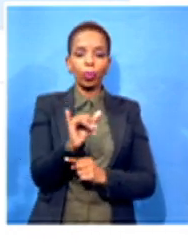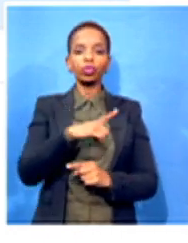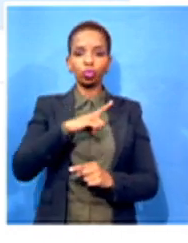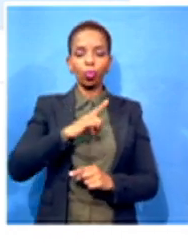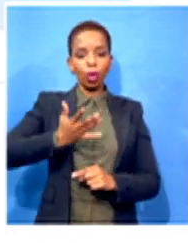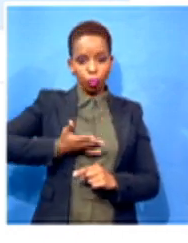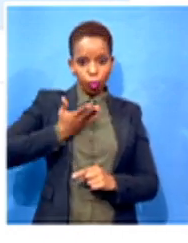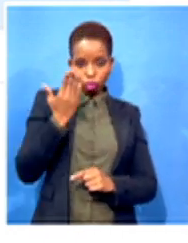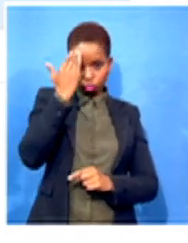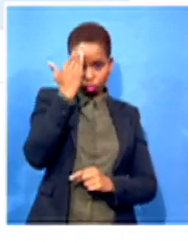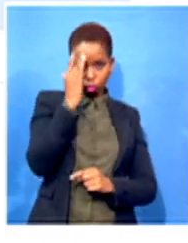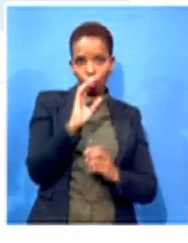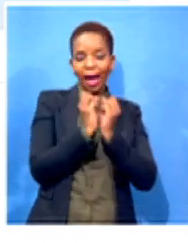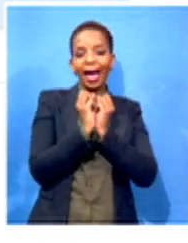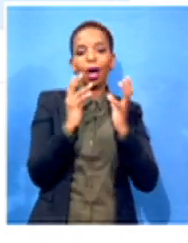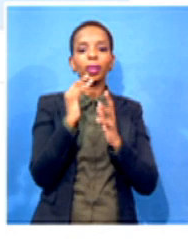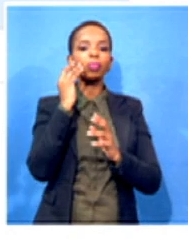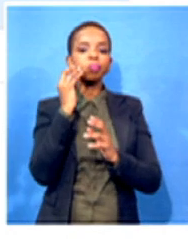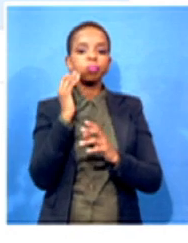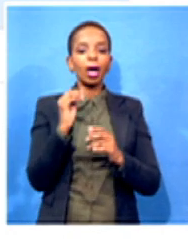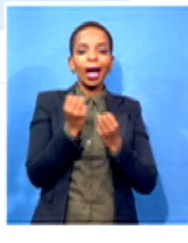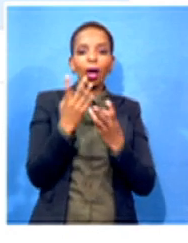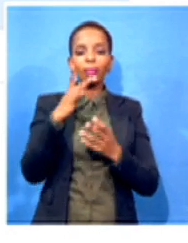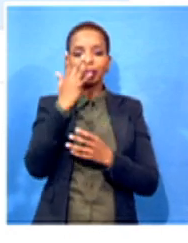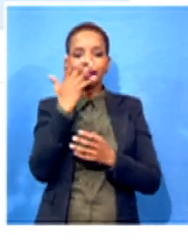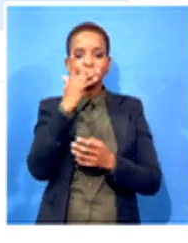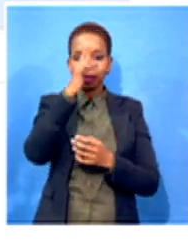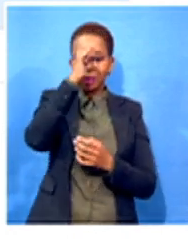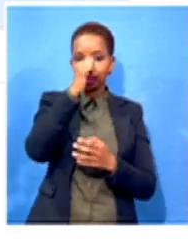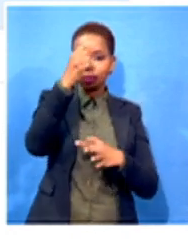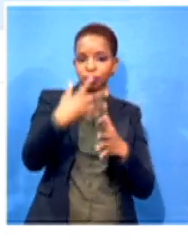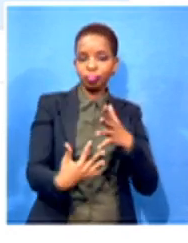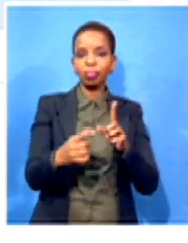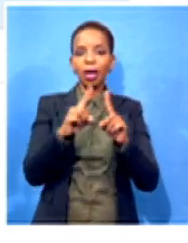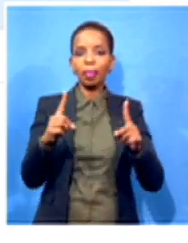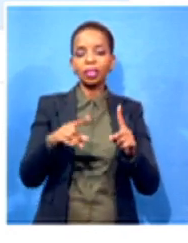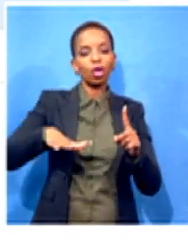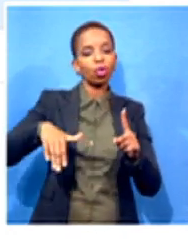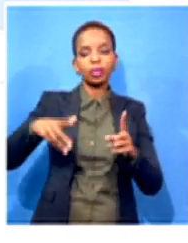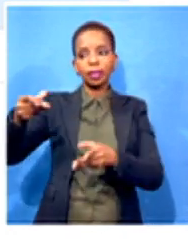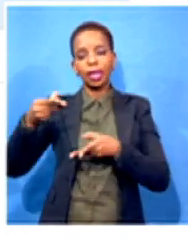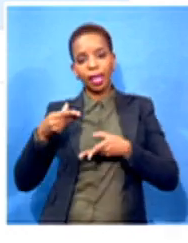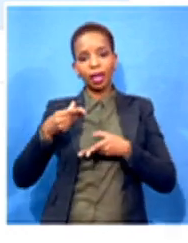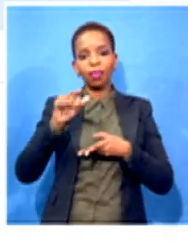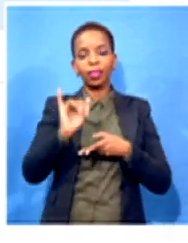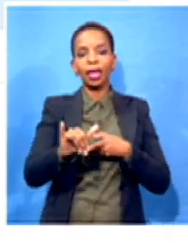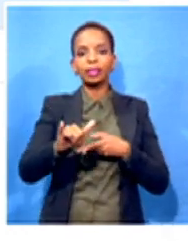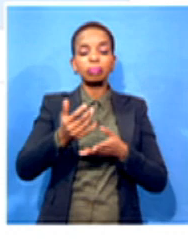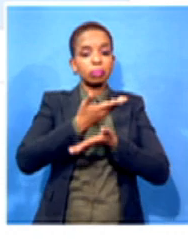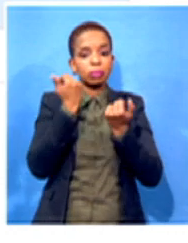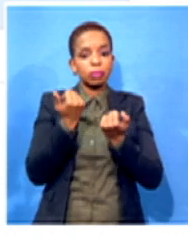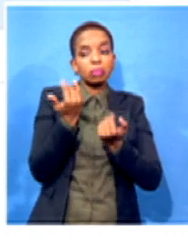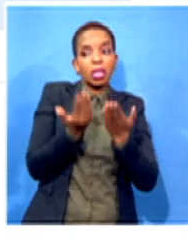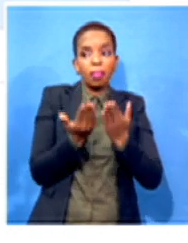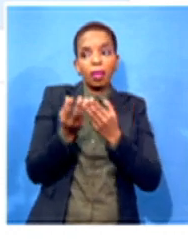of the race demographic, but we still don't have that. But perhaps it's still being worked on. Perhaps we'll still get it, because